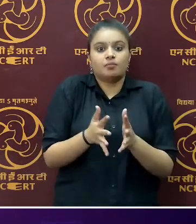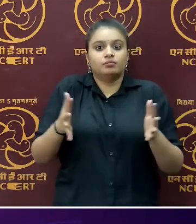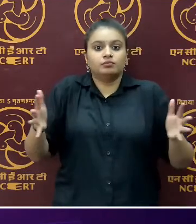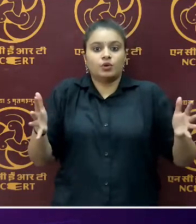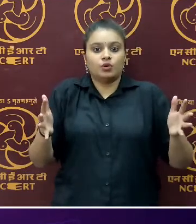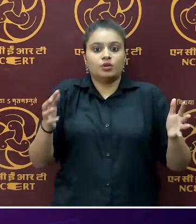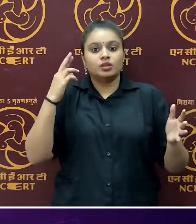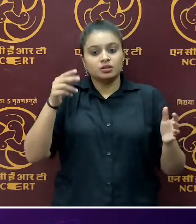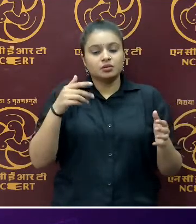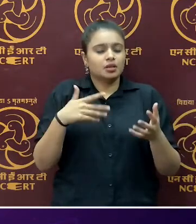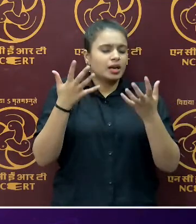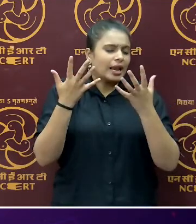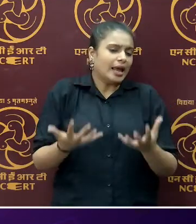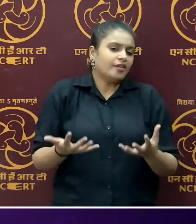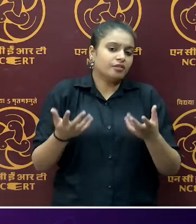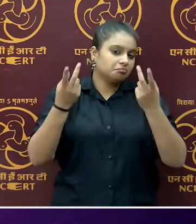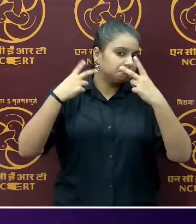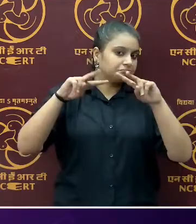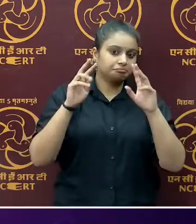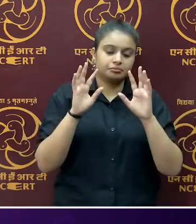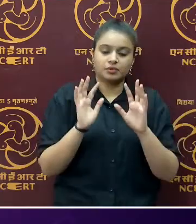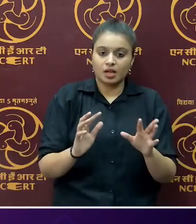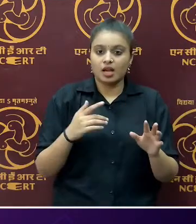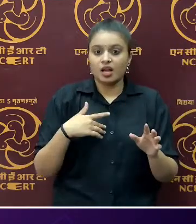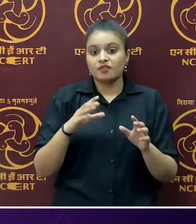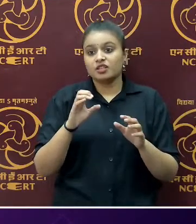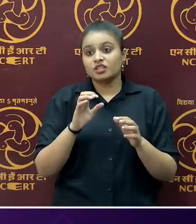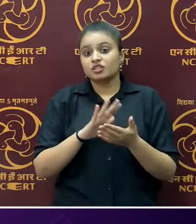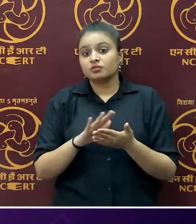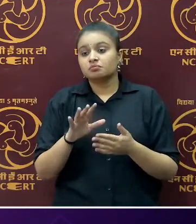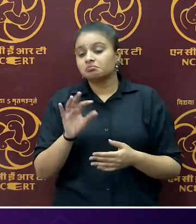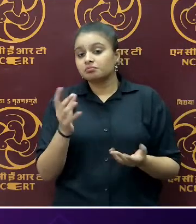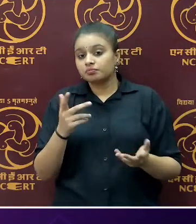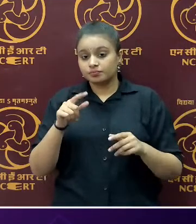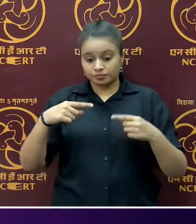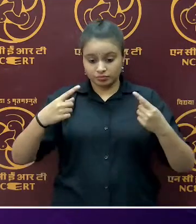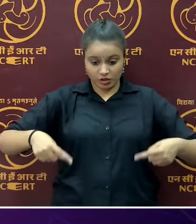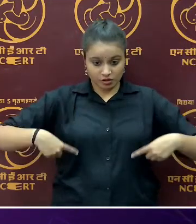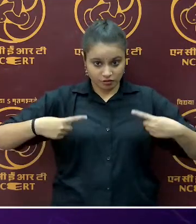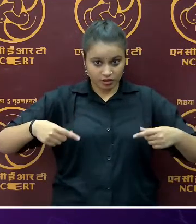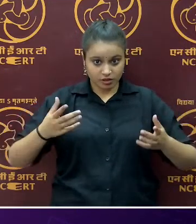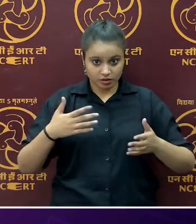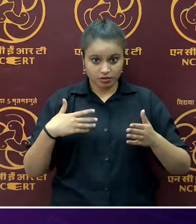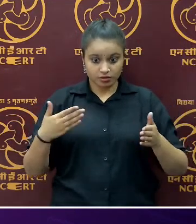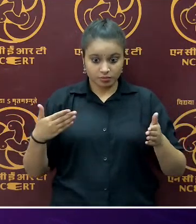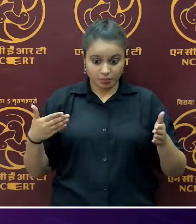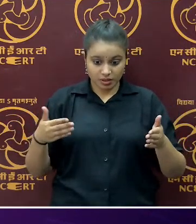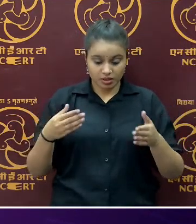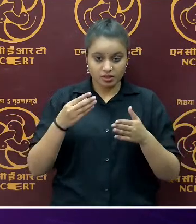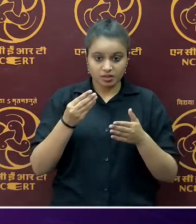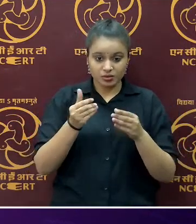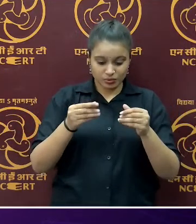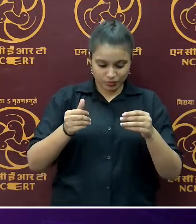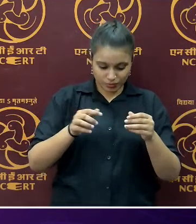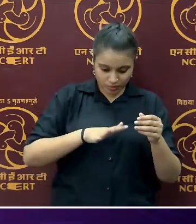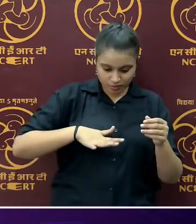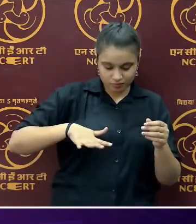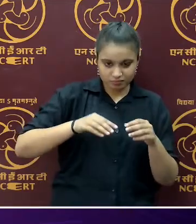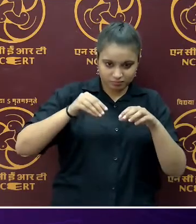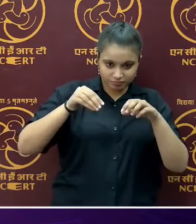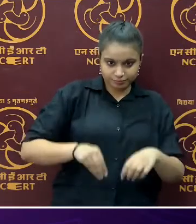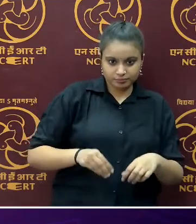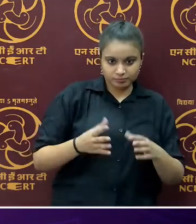because it's very heavy, right? So the chances are there those wheels can go into the soil. But with the help of